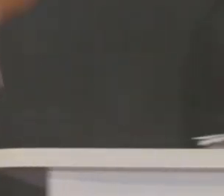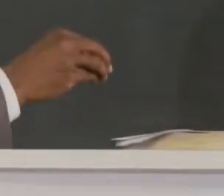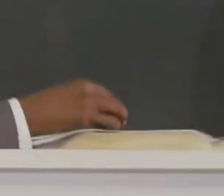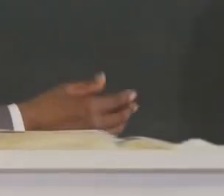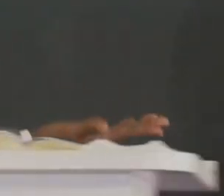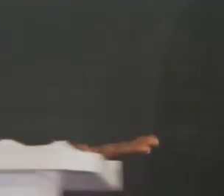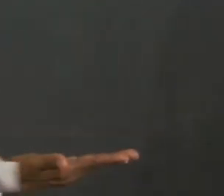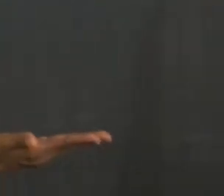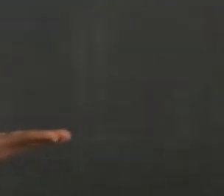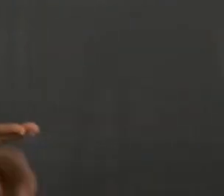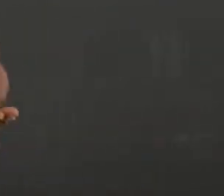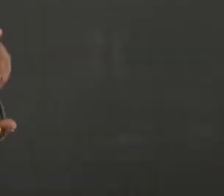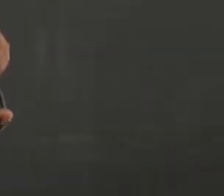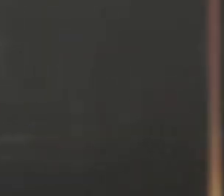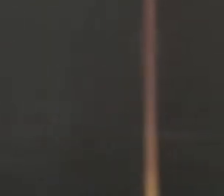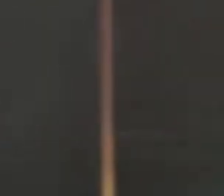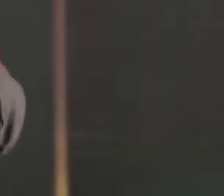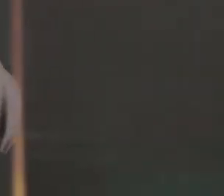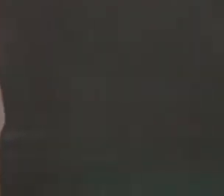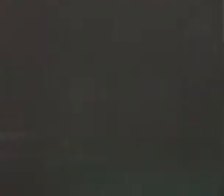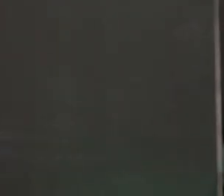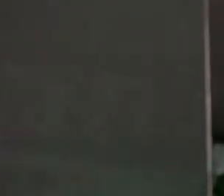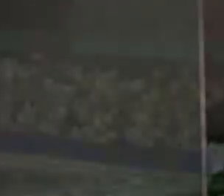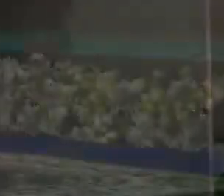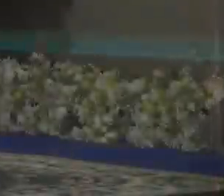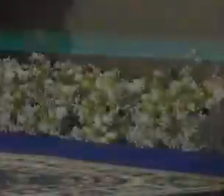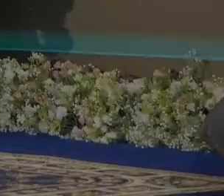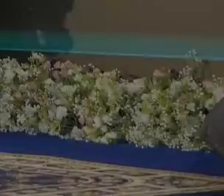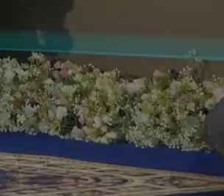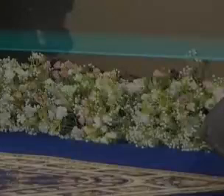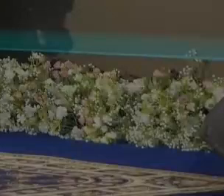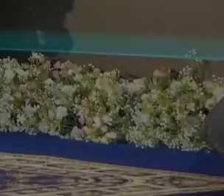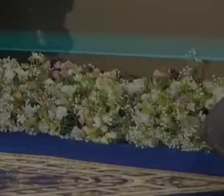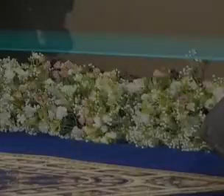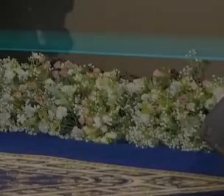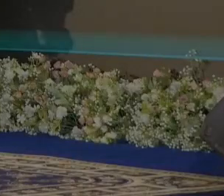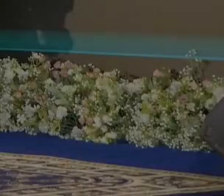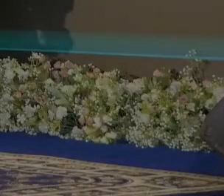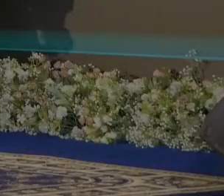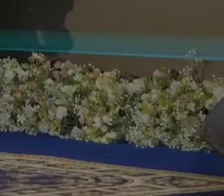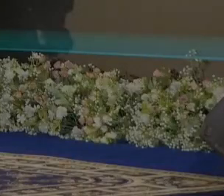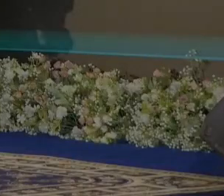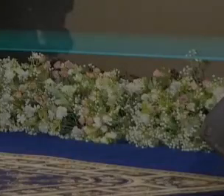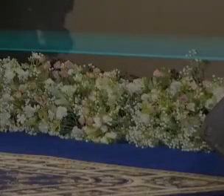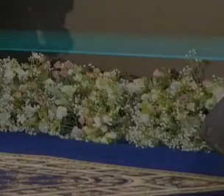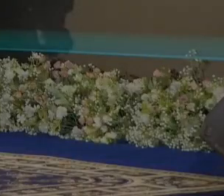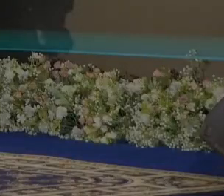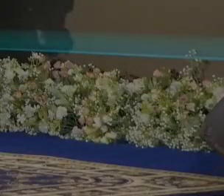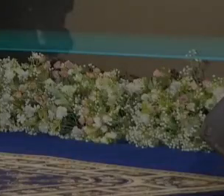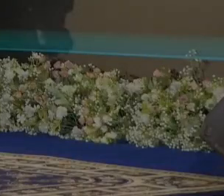up, drop your own, and make sure if you really want, really, really want great